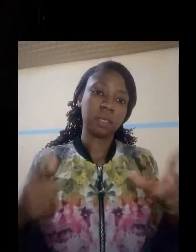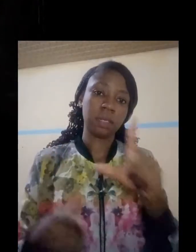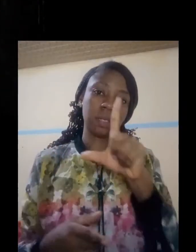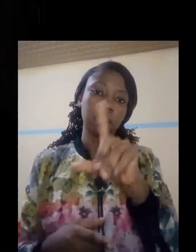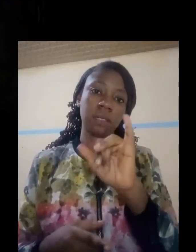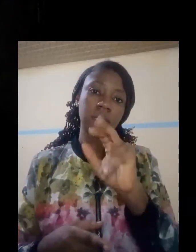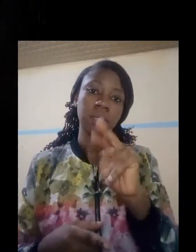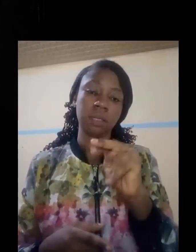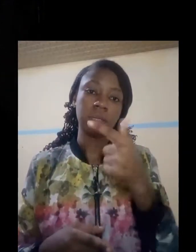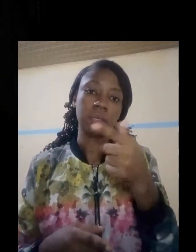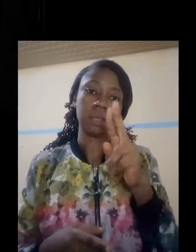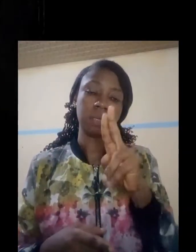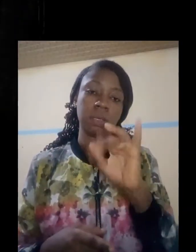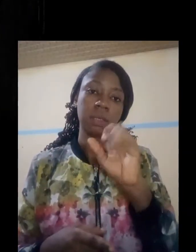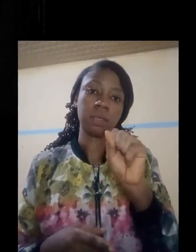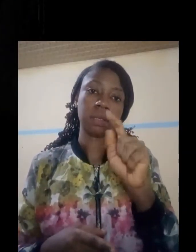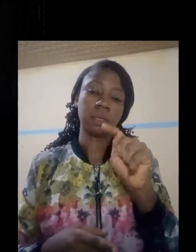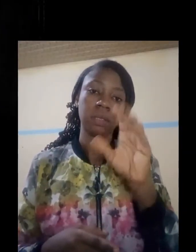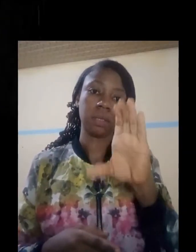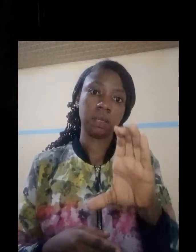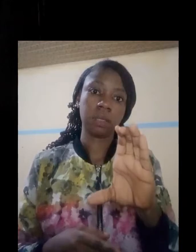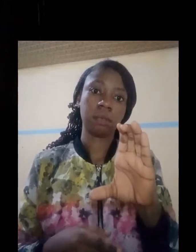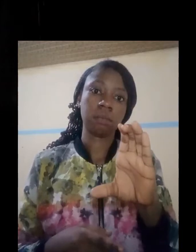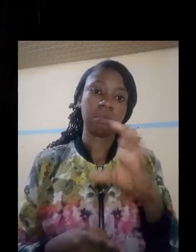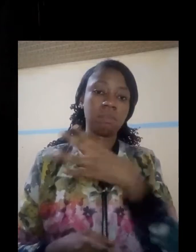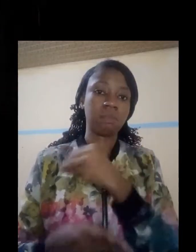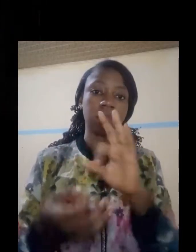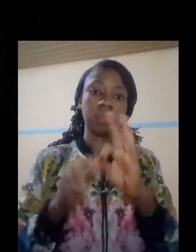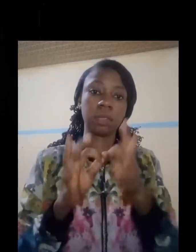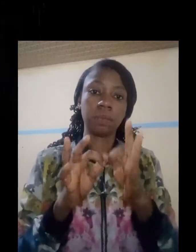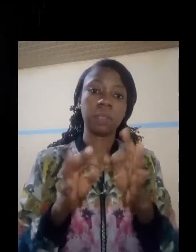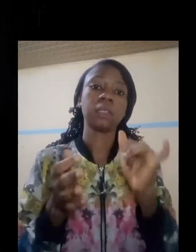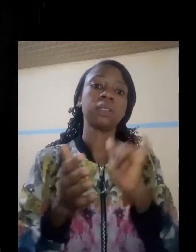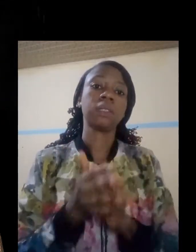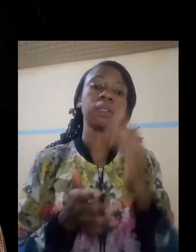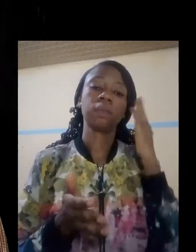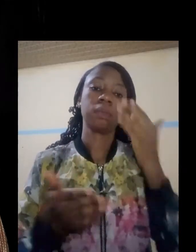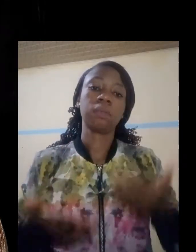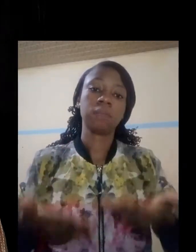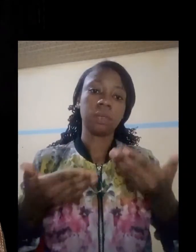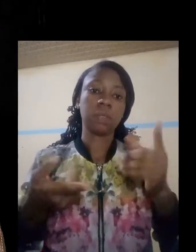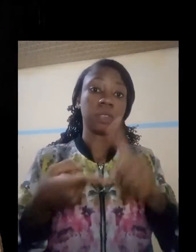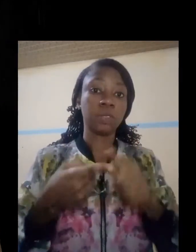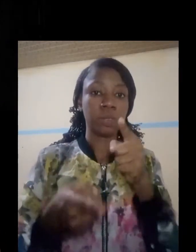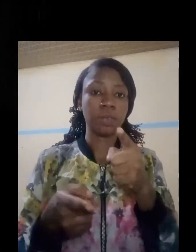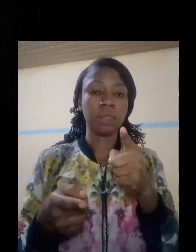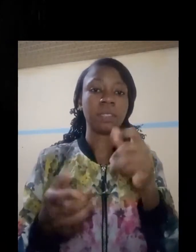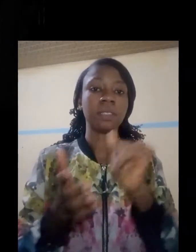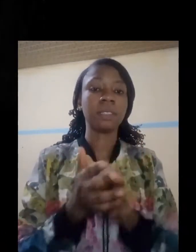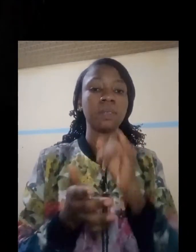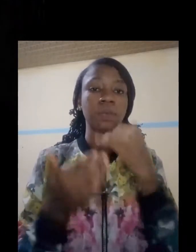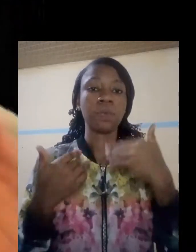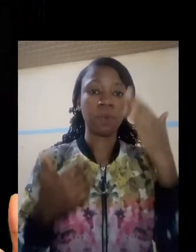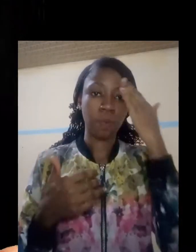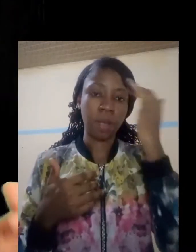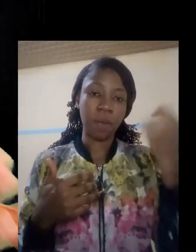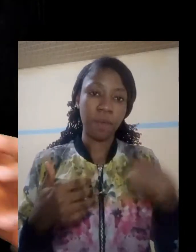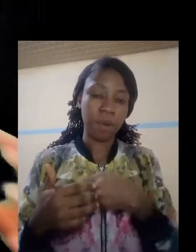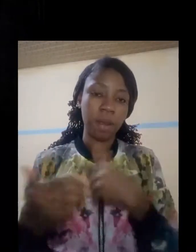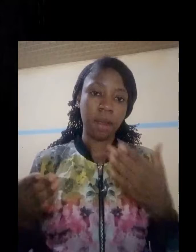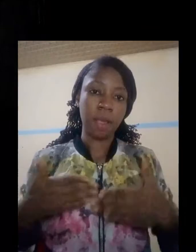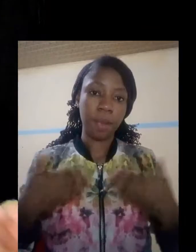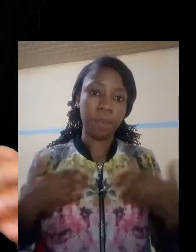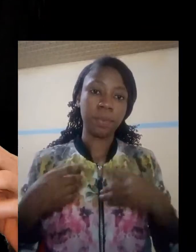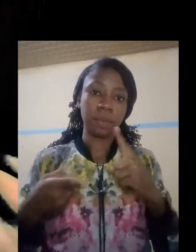interpreting. This is what we are bringing to you, and that's why we are happy to announce that since after